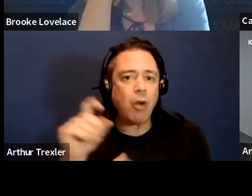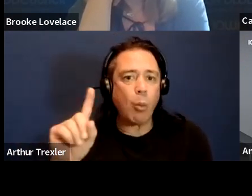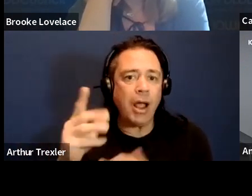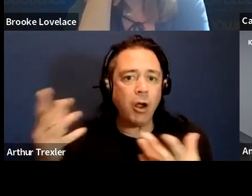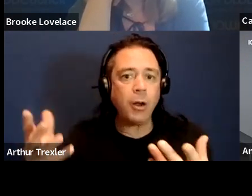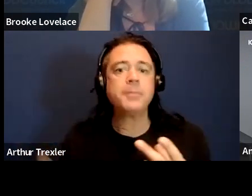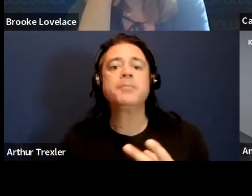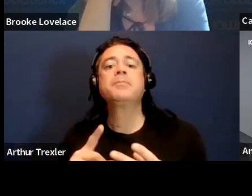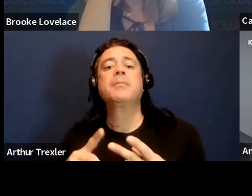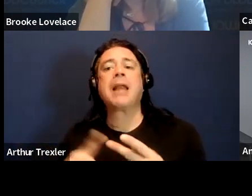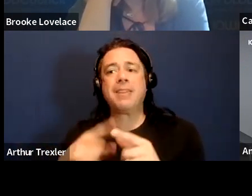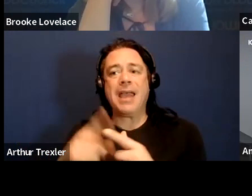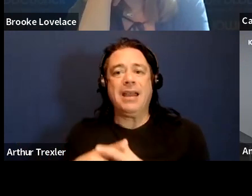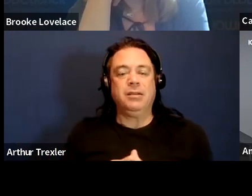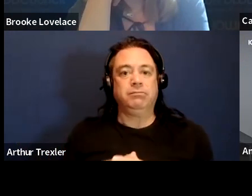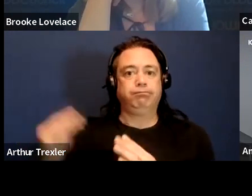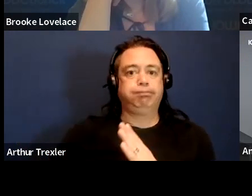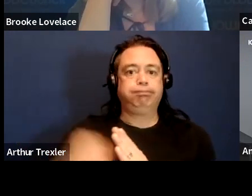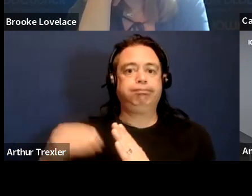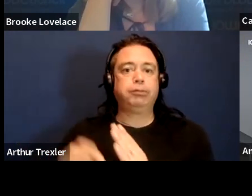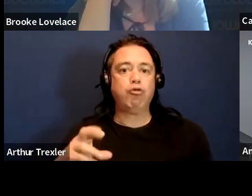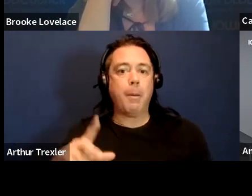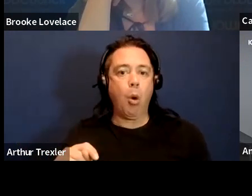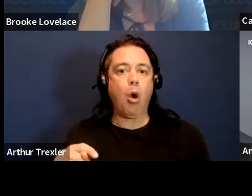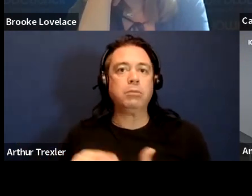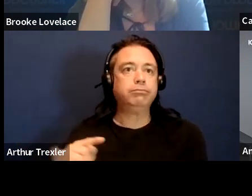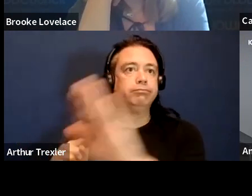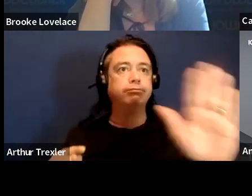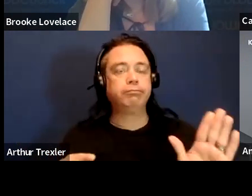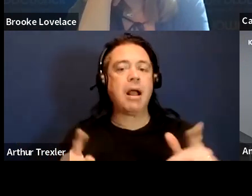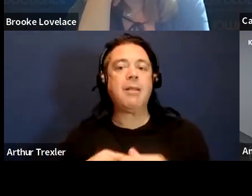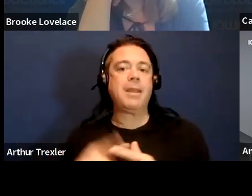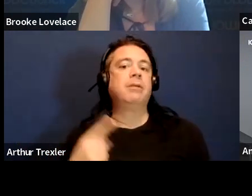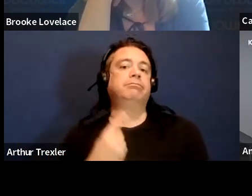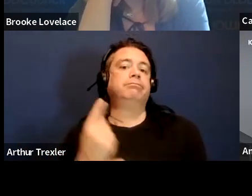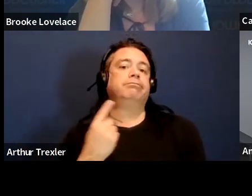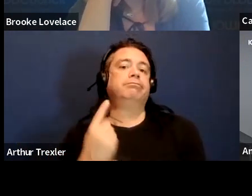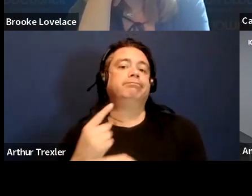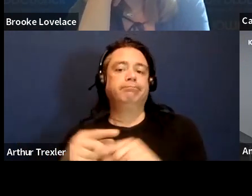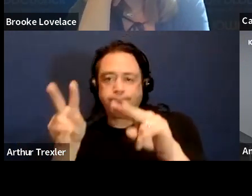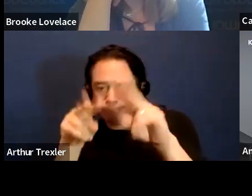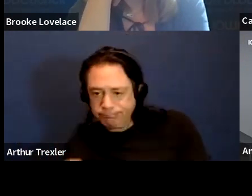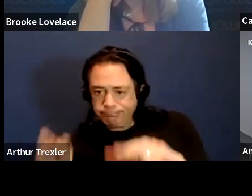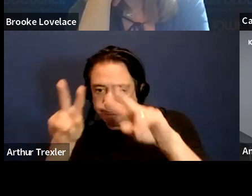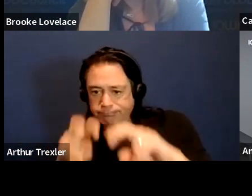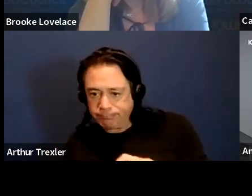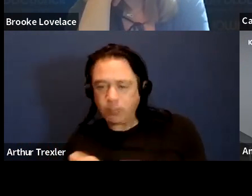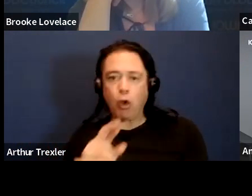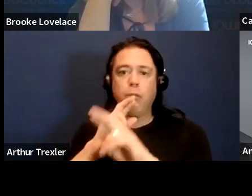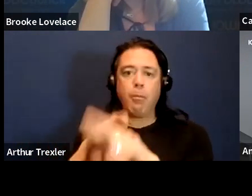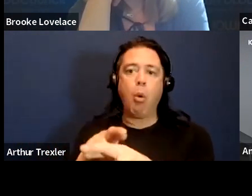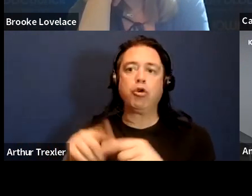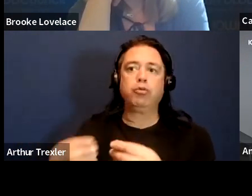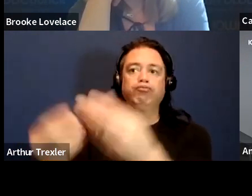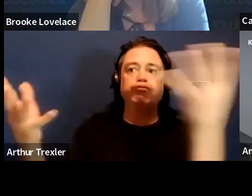for those measures, conducting regular analysis and reports to assess how we